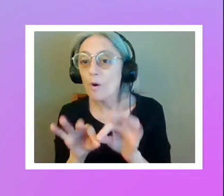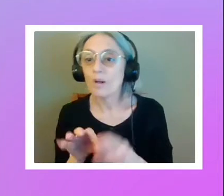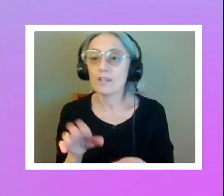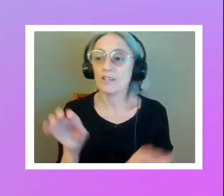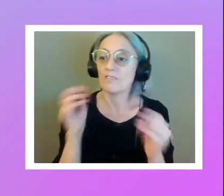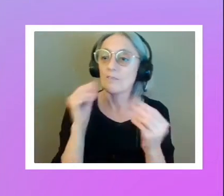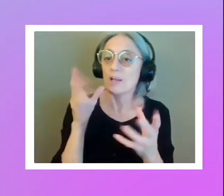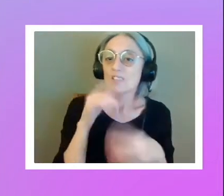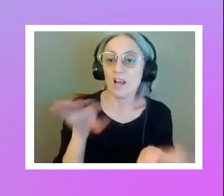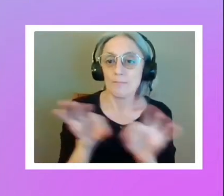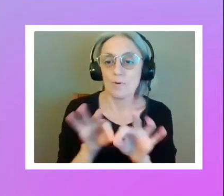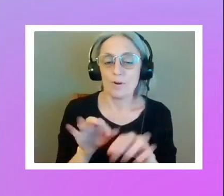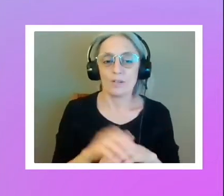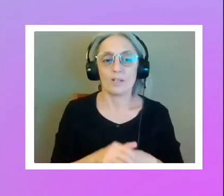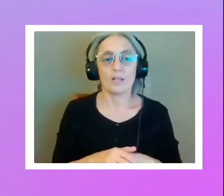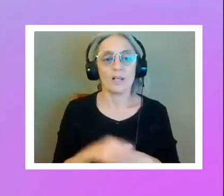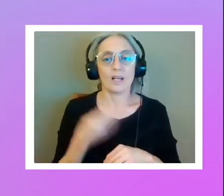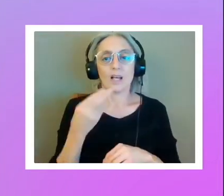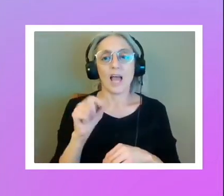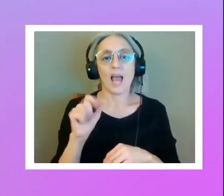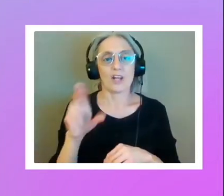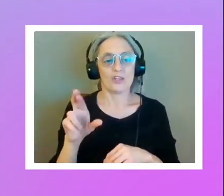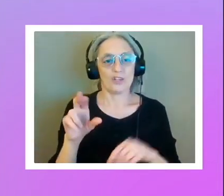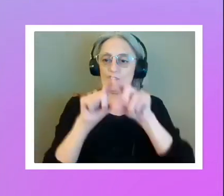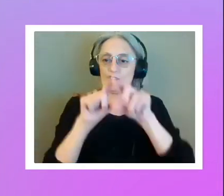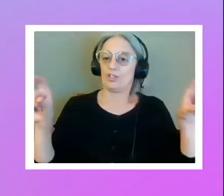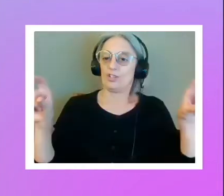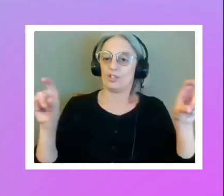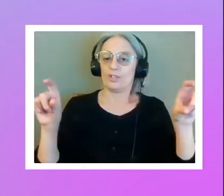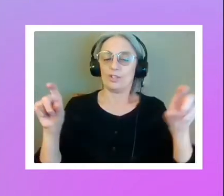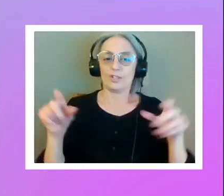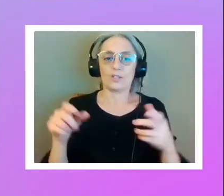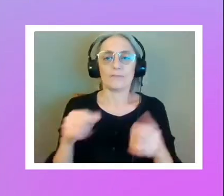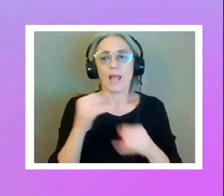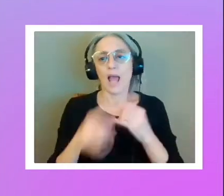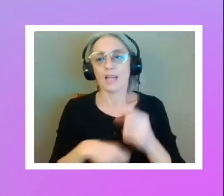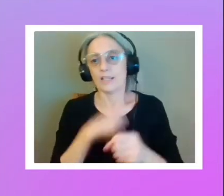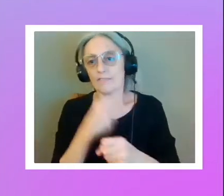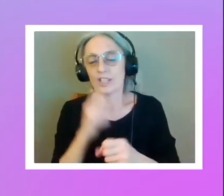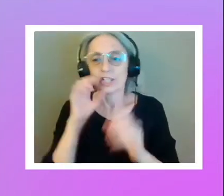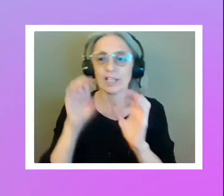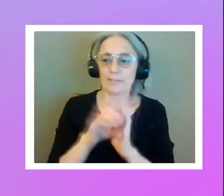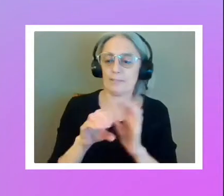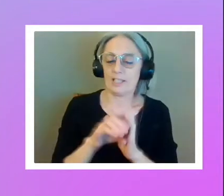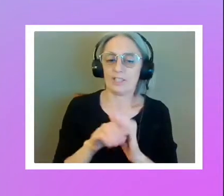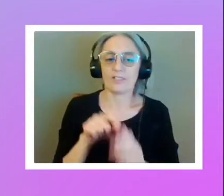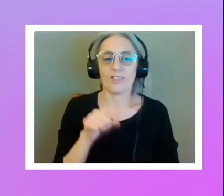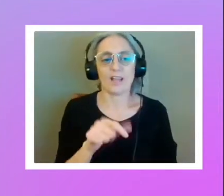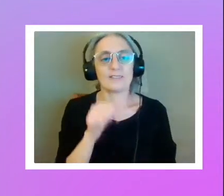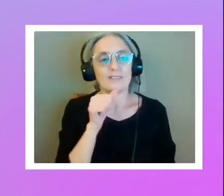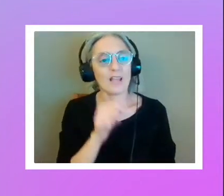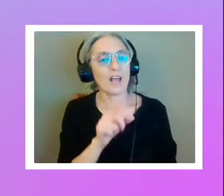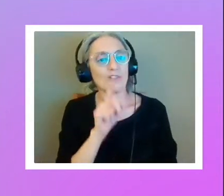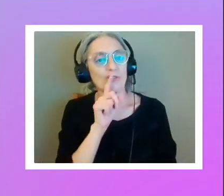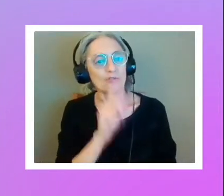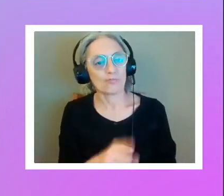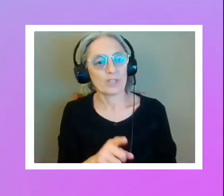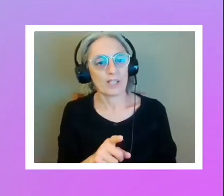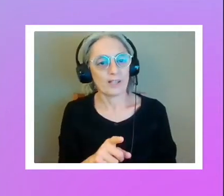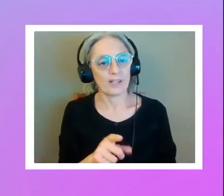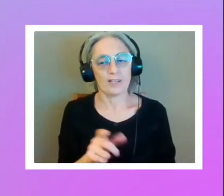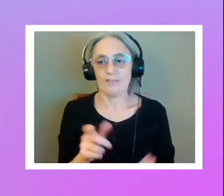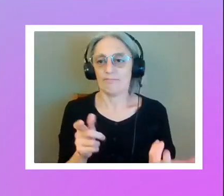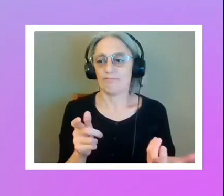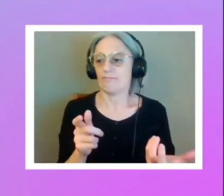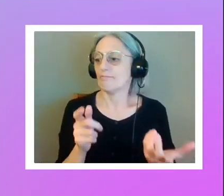The header, it's important that it's the end of the year image is not really client important